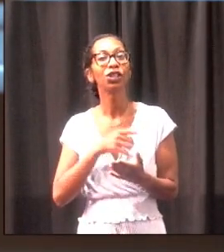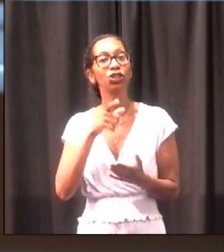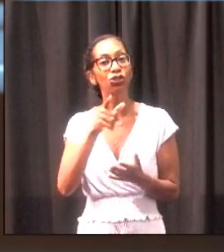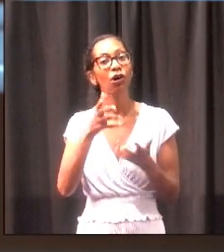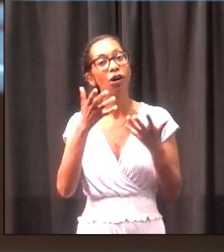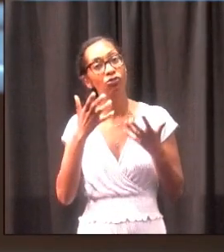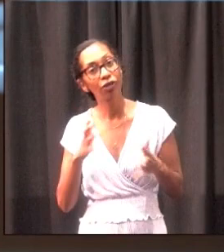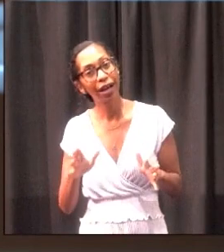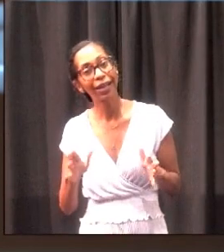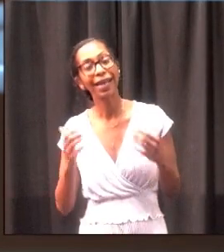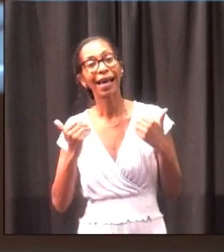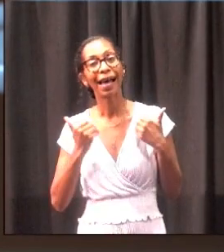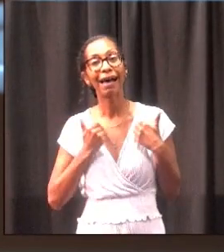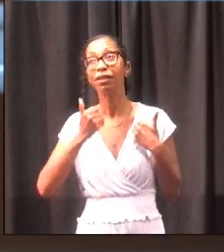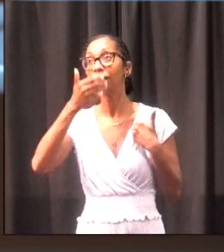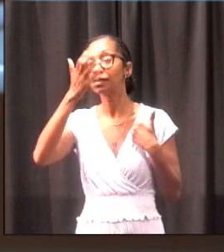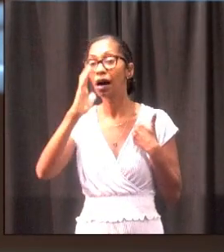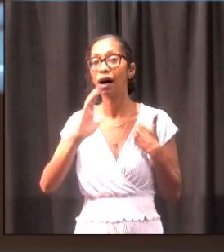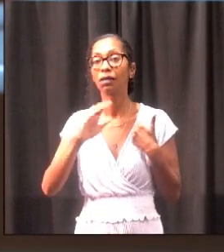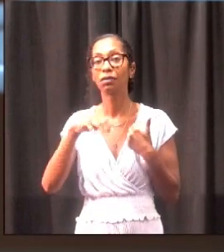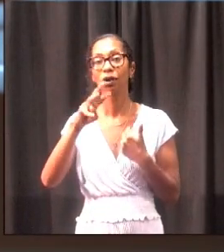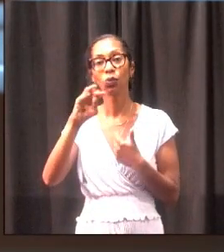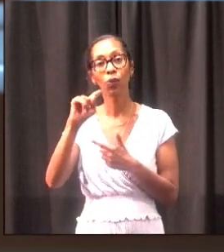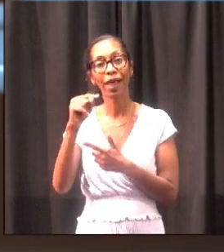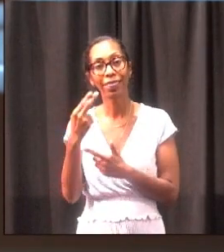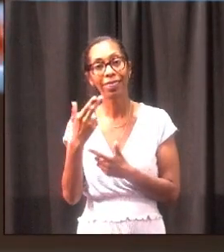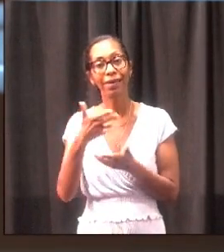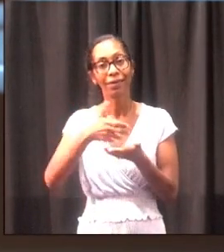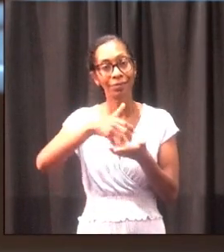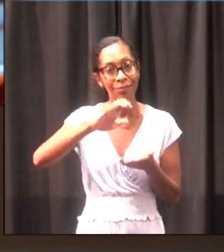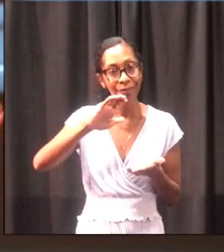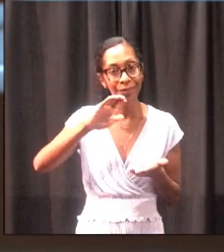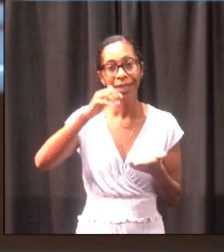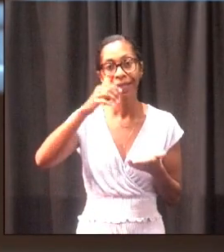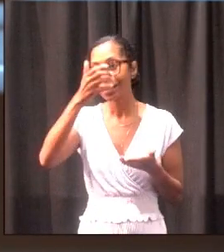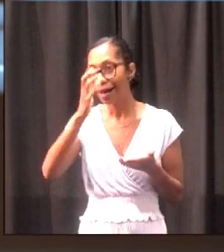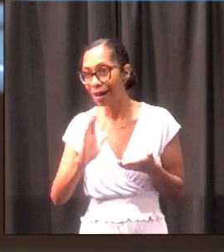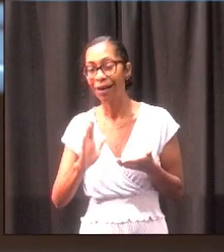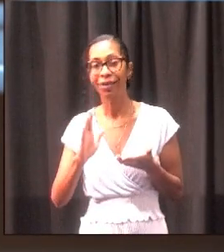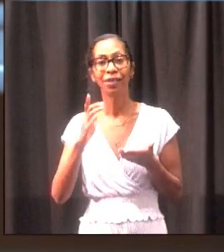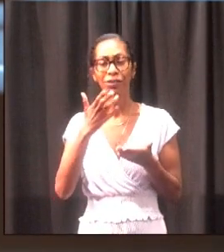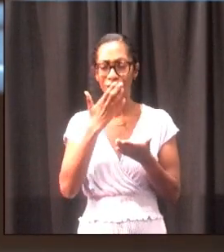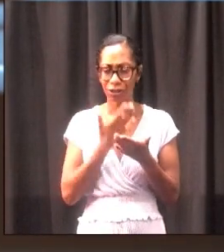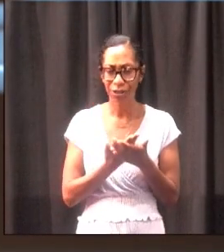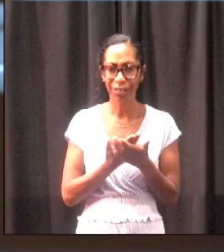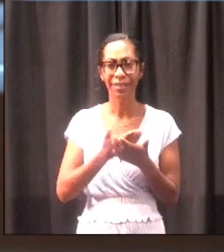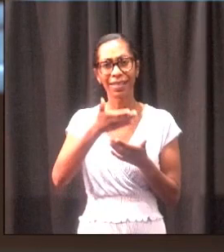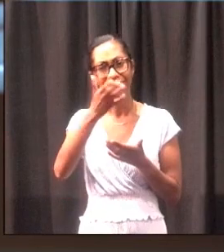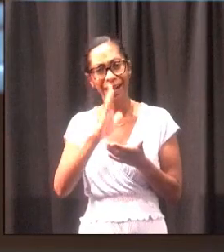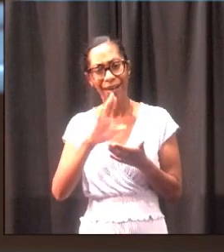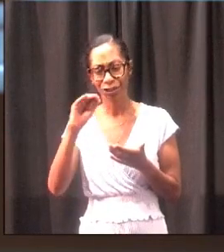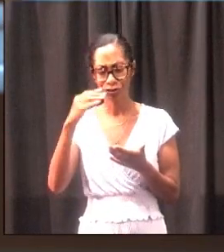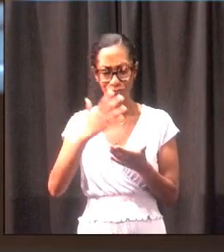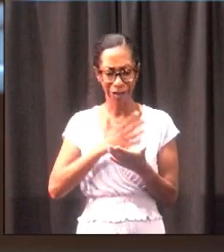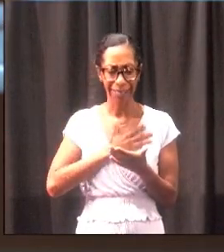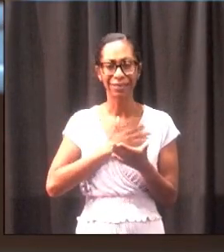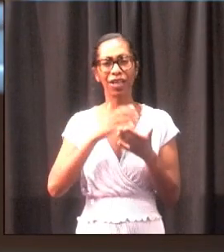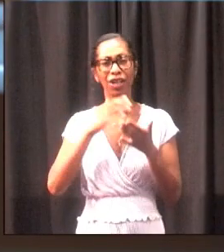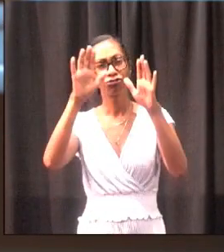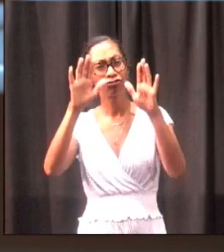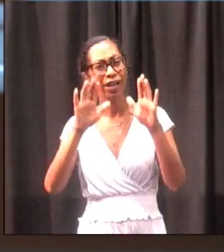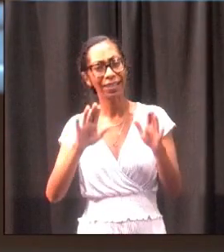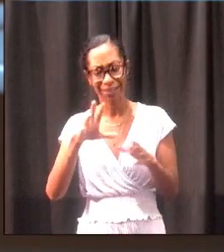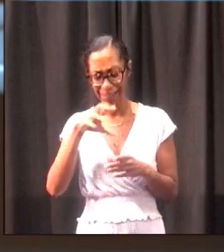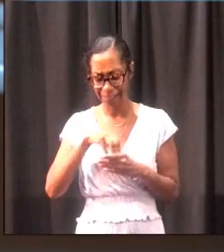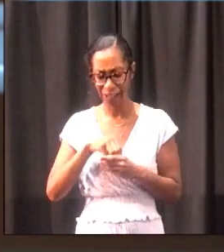plutocrat. You have the wealth of God, the spirit of God, the power of God, the grace of God, the goodness of God, the greatness of God. Everything